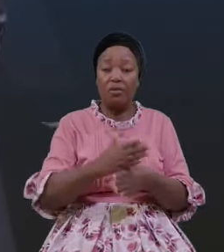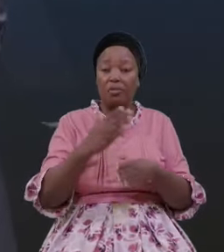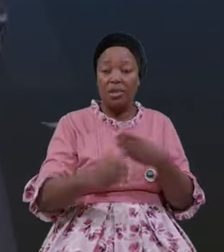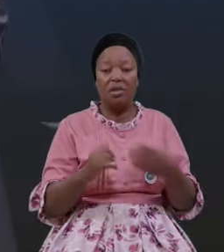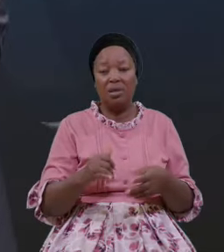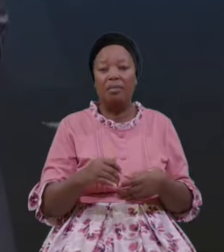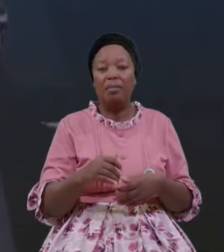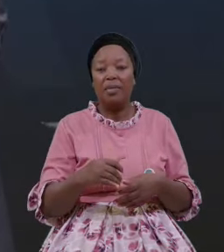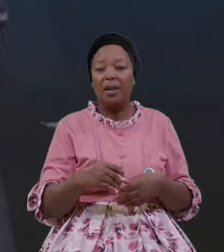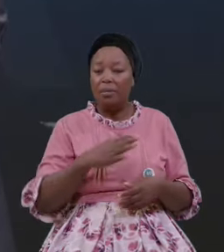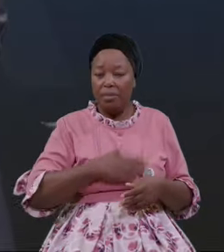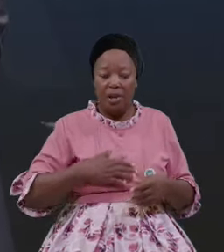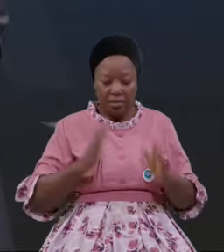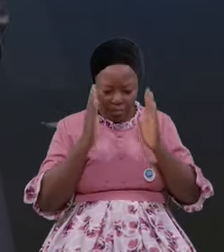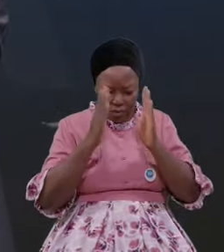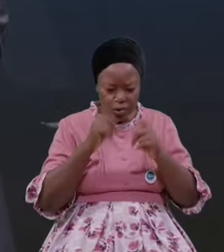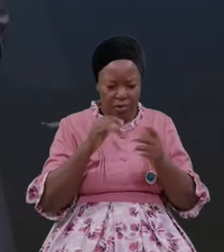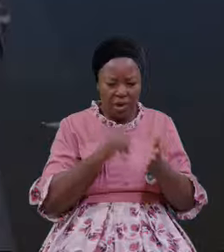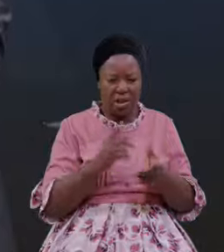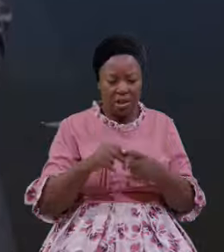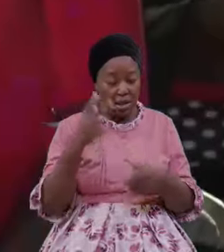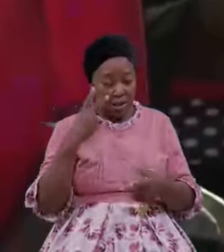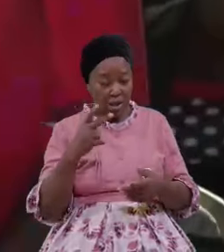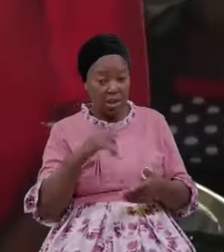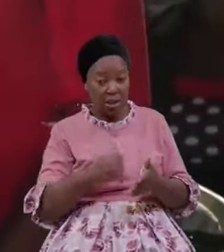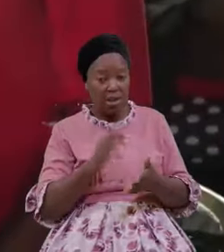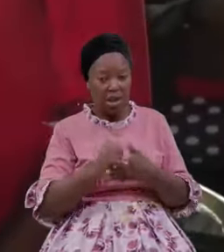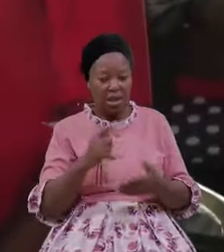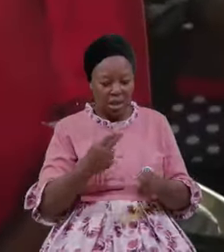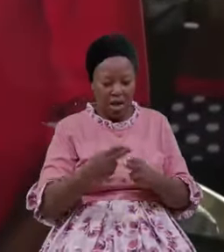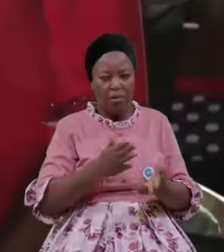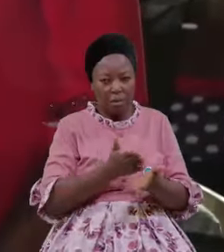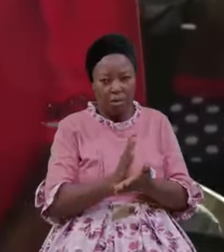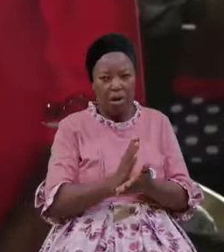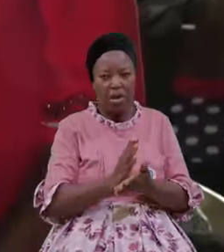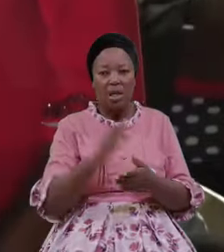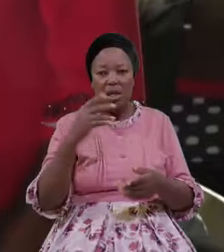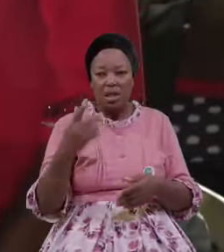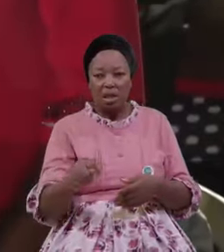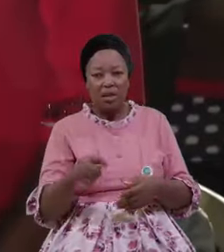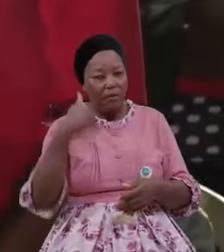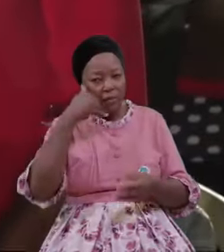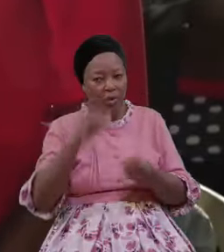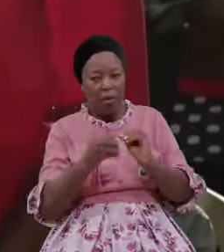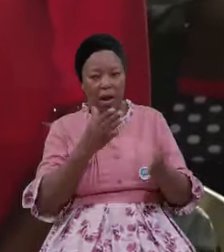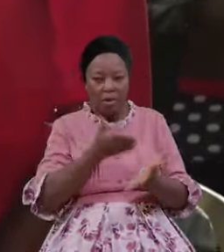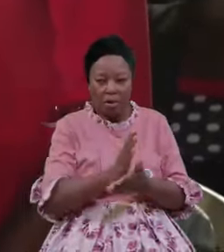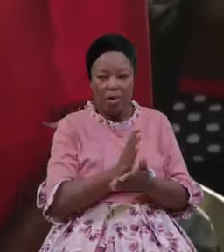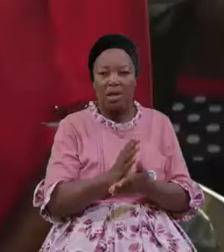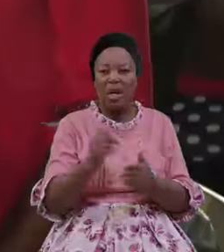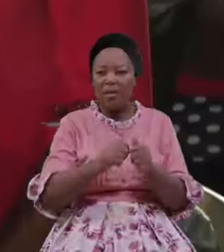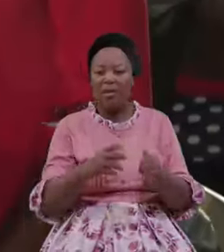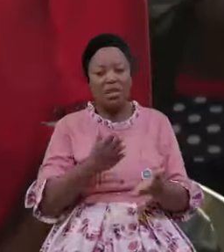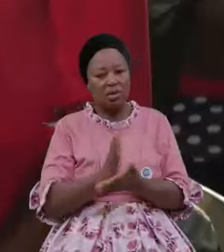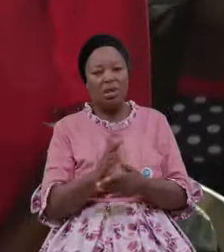attentive, vigilant. Let's go in now, please. Keep standing, please. Keep standing. Tonight is a